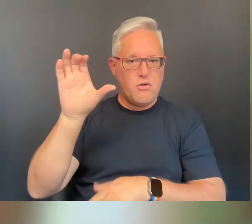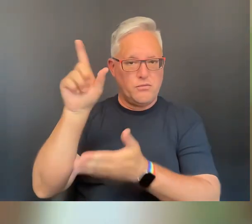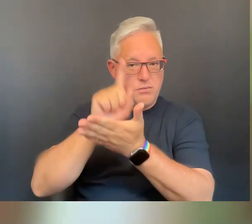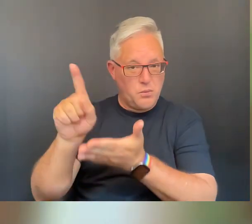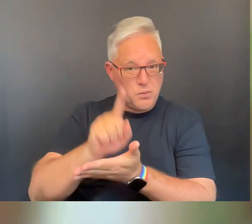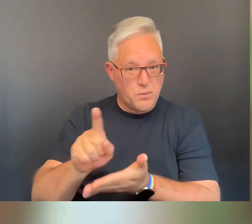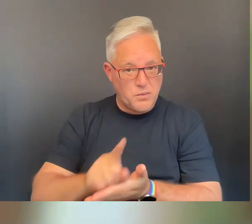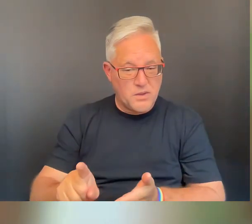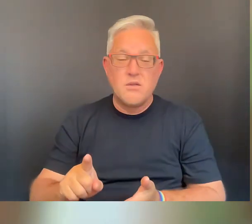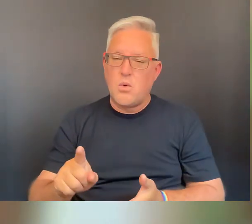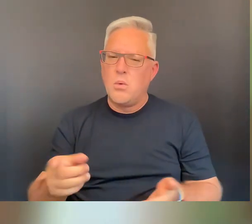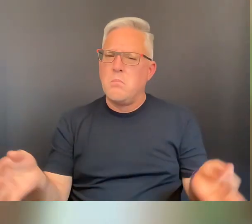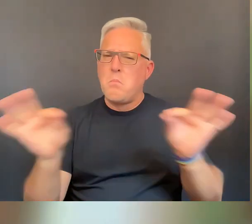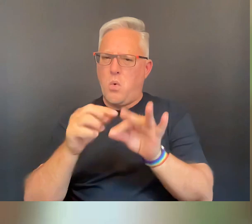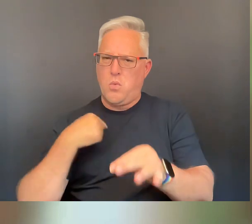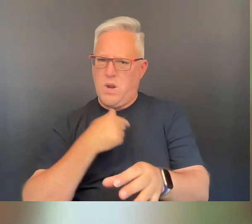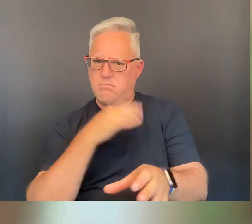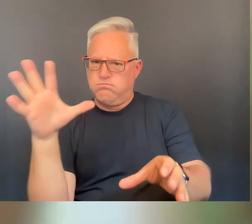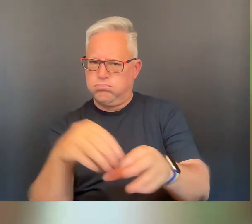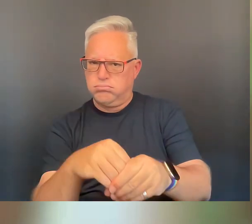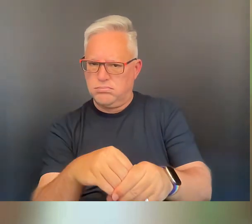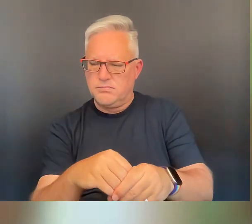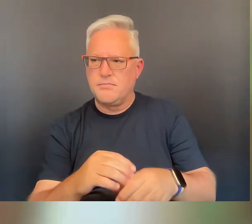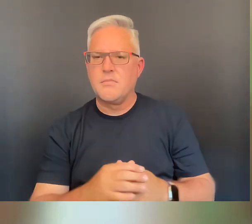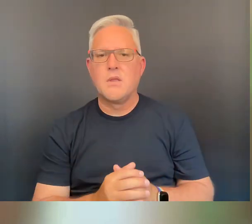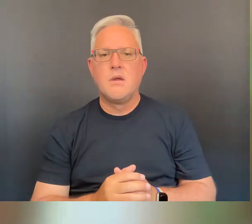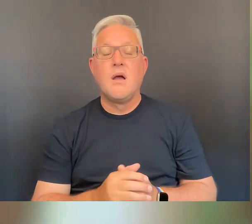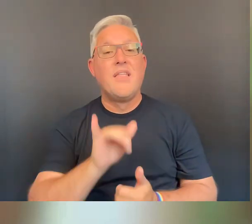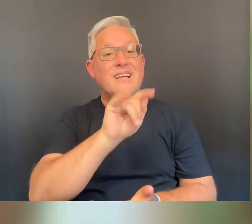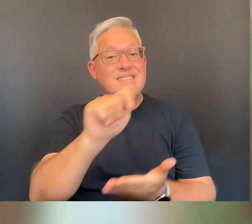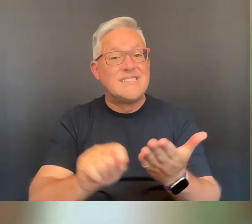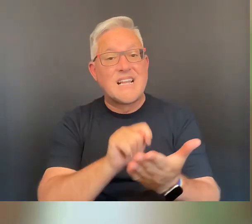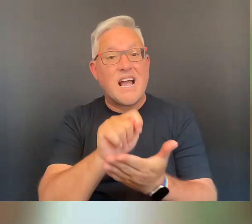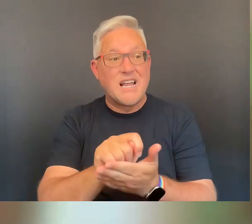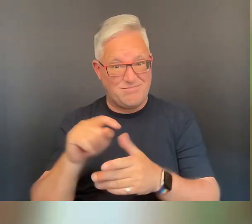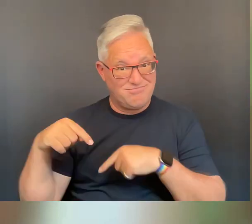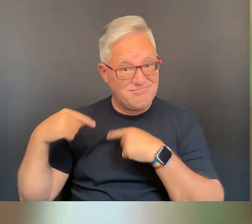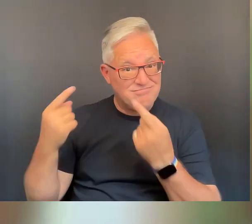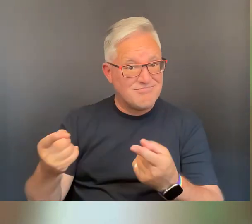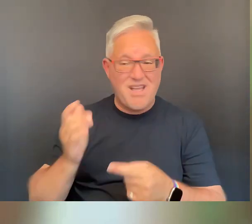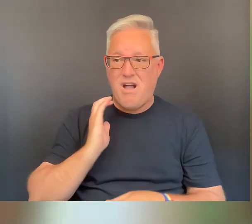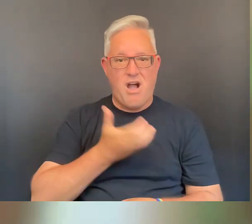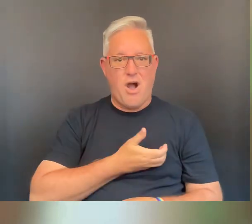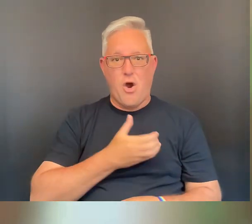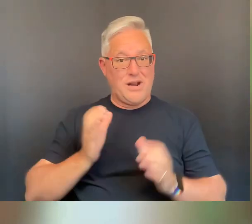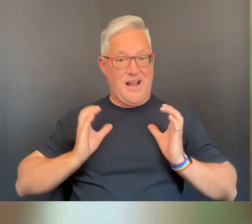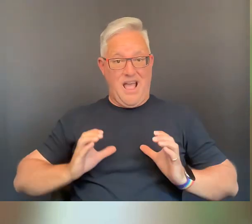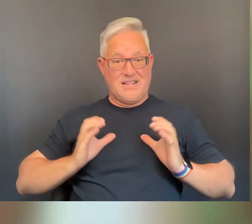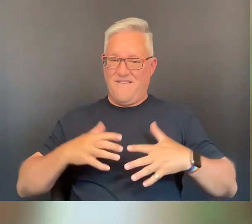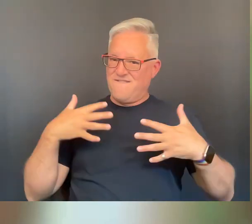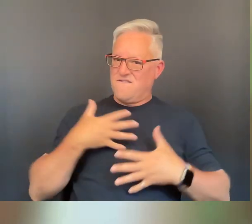recent time in our history, a lot of our clients are afraid to come to the food shelf. And